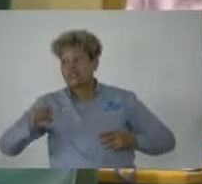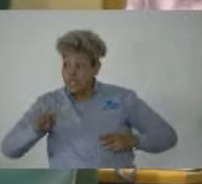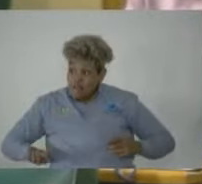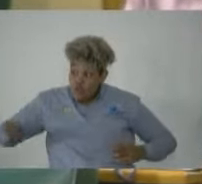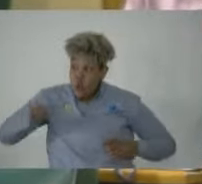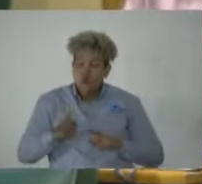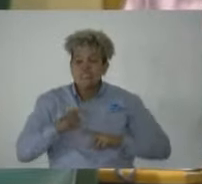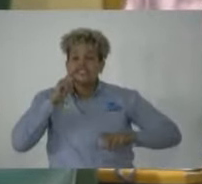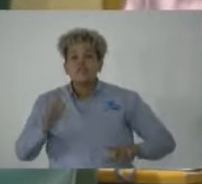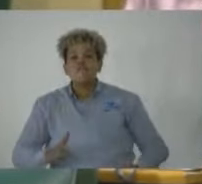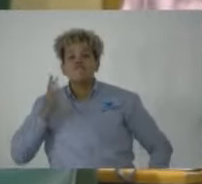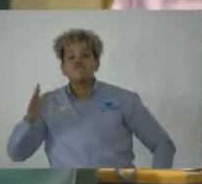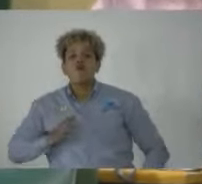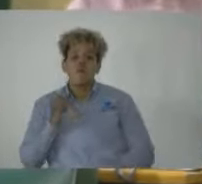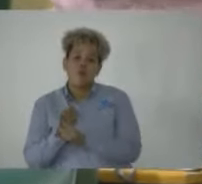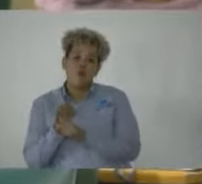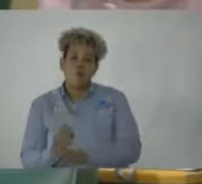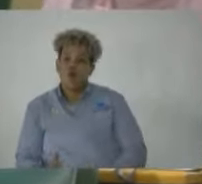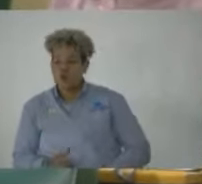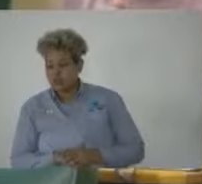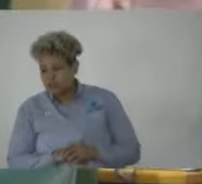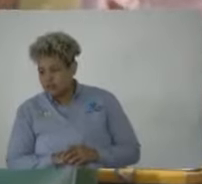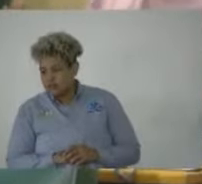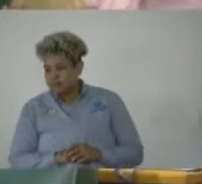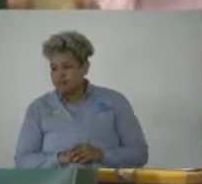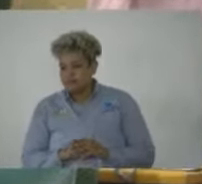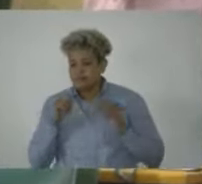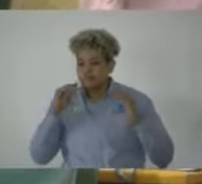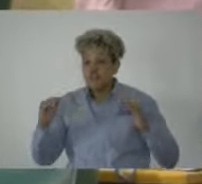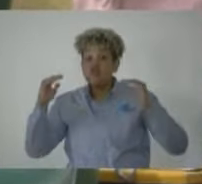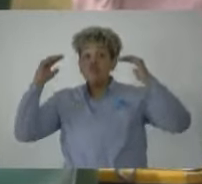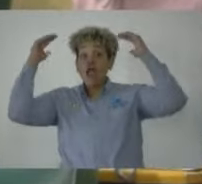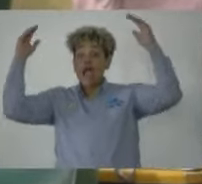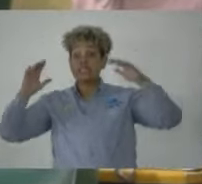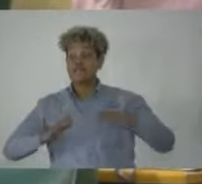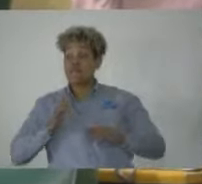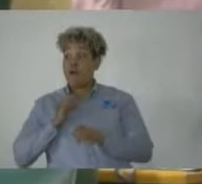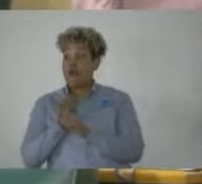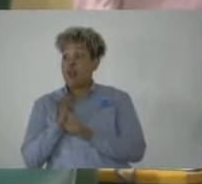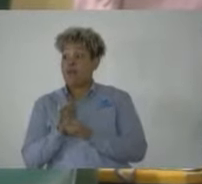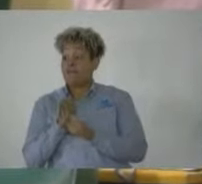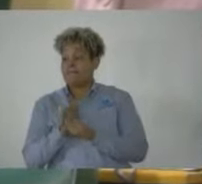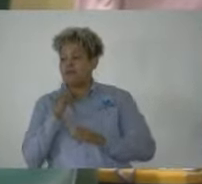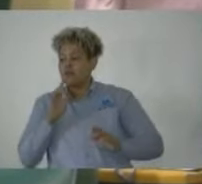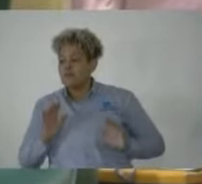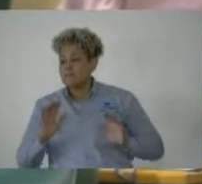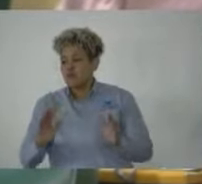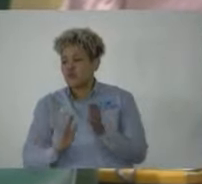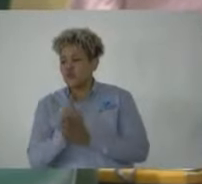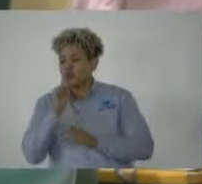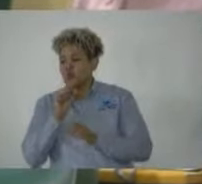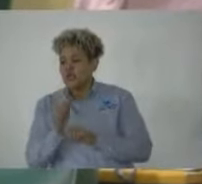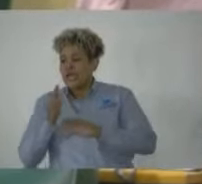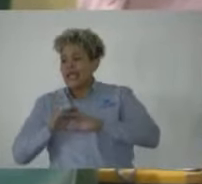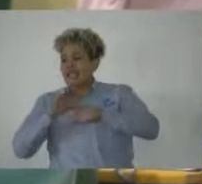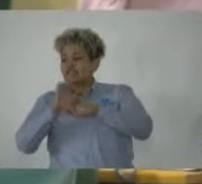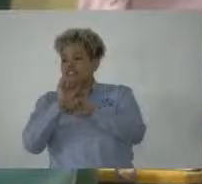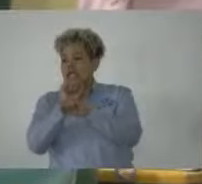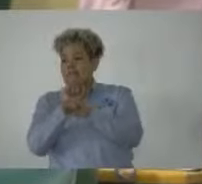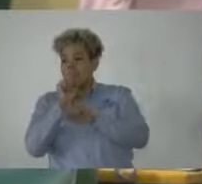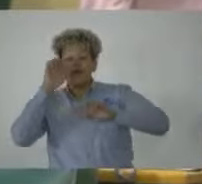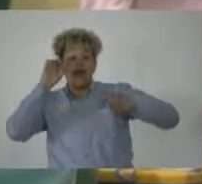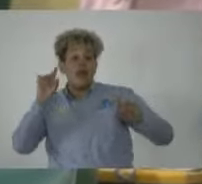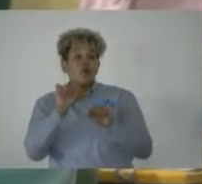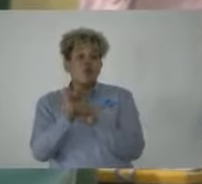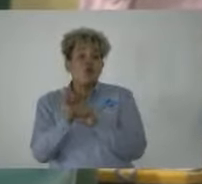those were formal workers. The rise in formal employment has been fueled by increased employment of educated